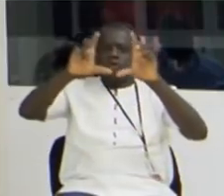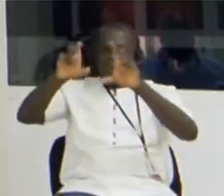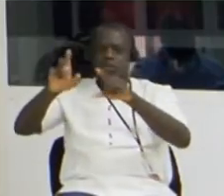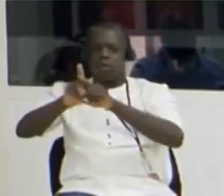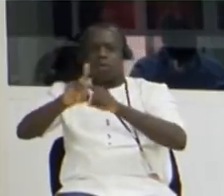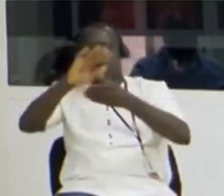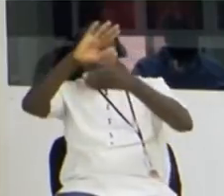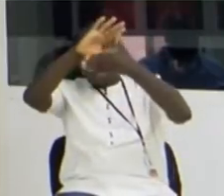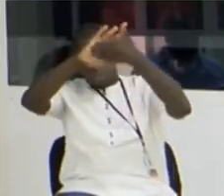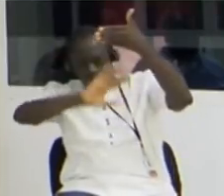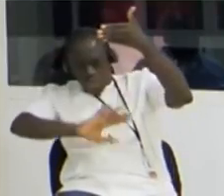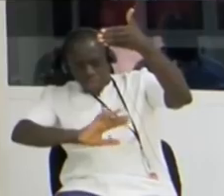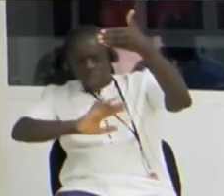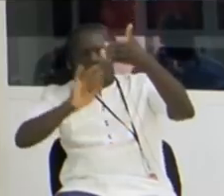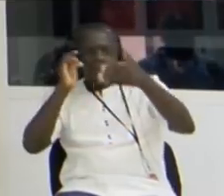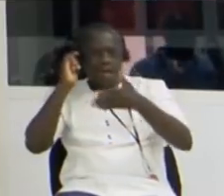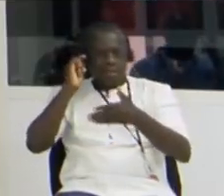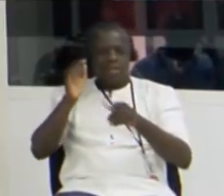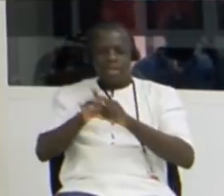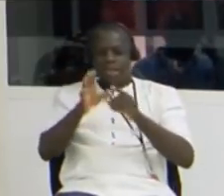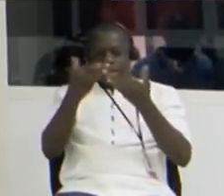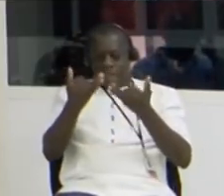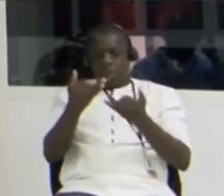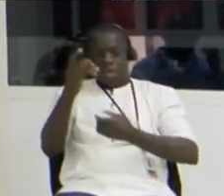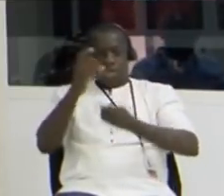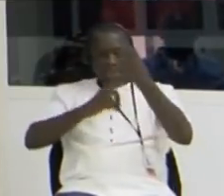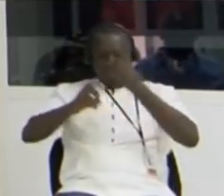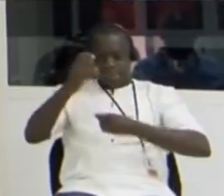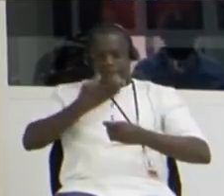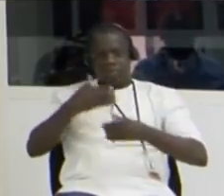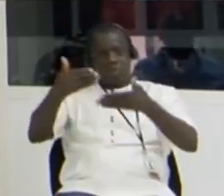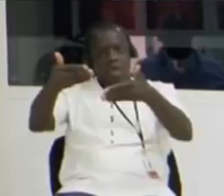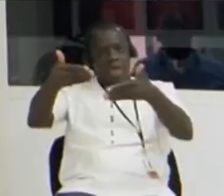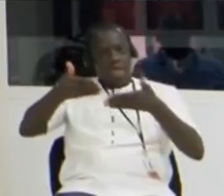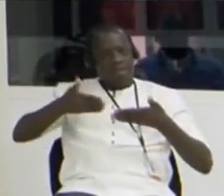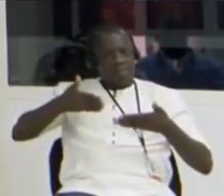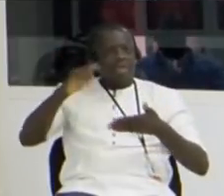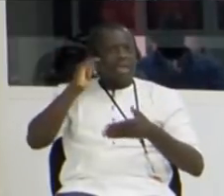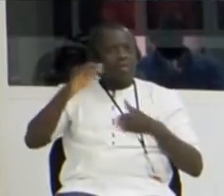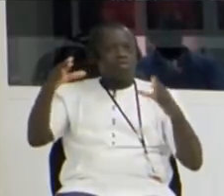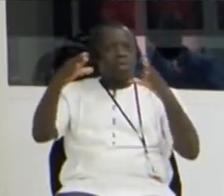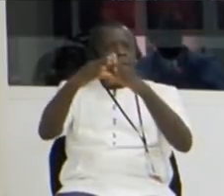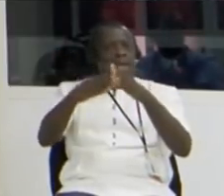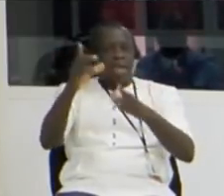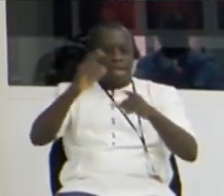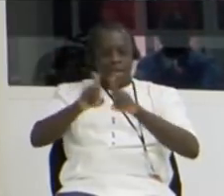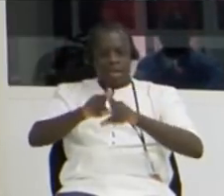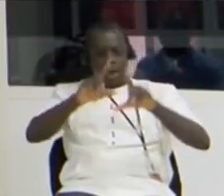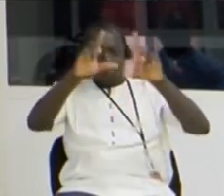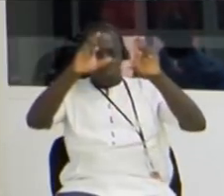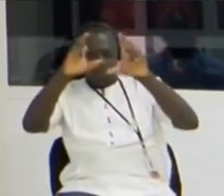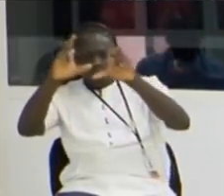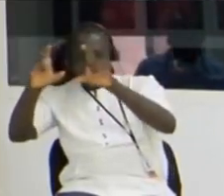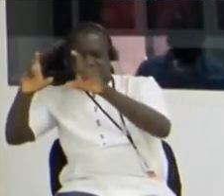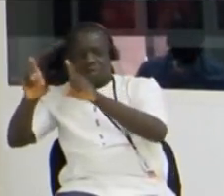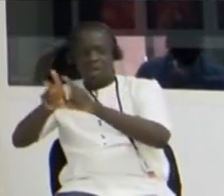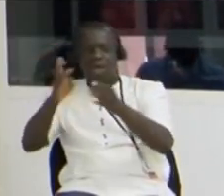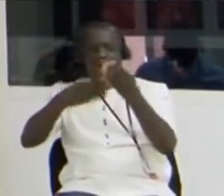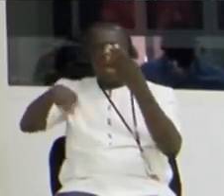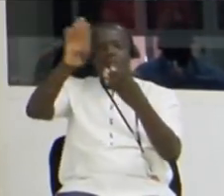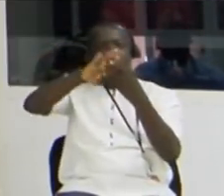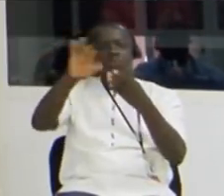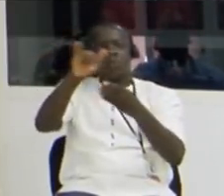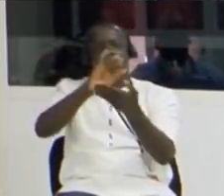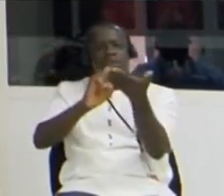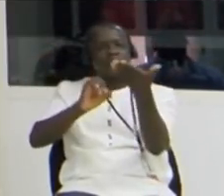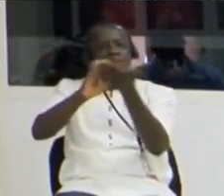And also so they had to assemble all of these girls together again and take additional photographs, which you then sent to the Office